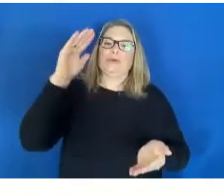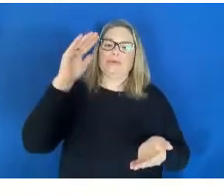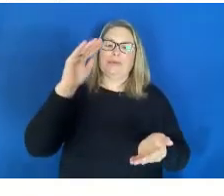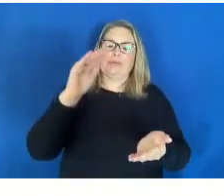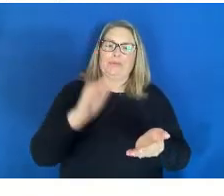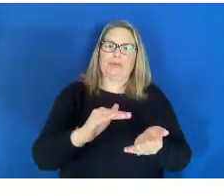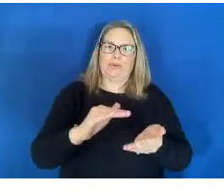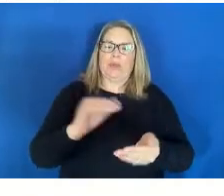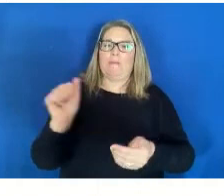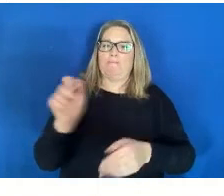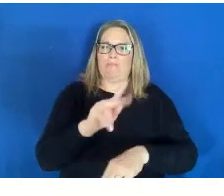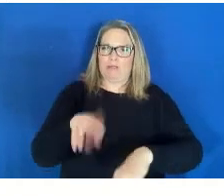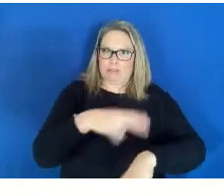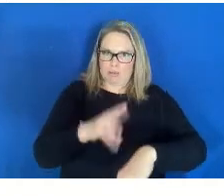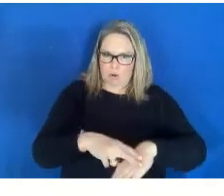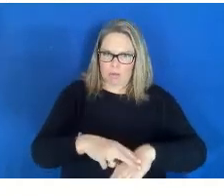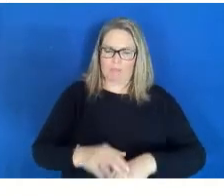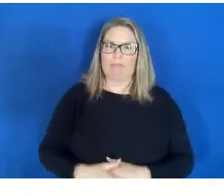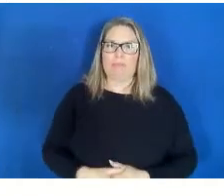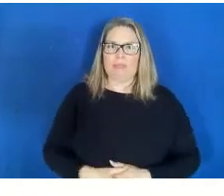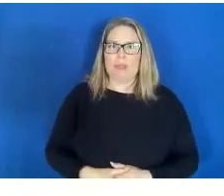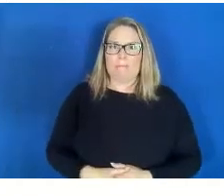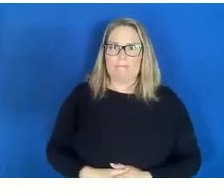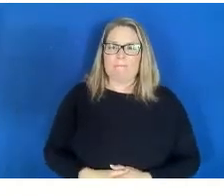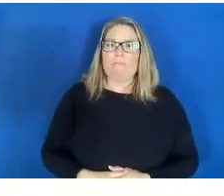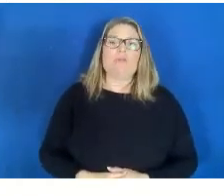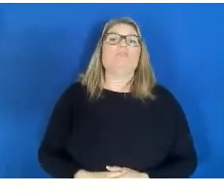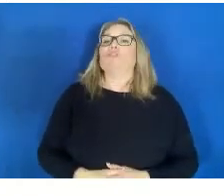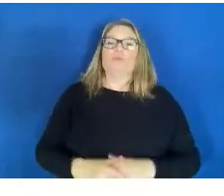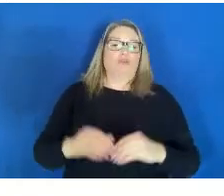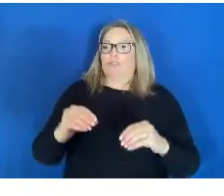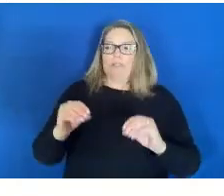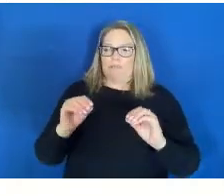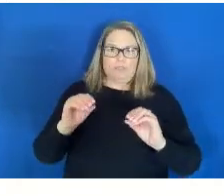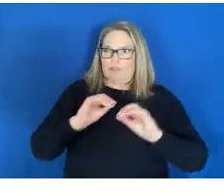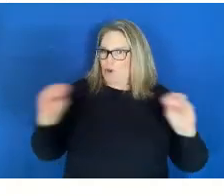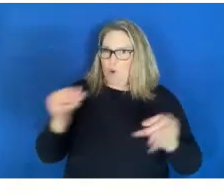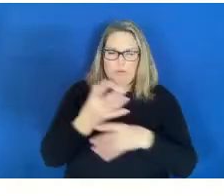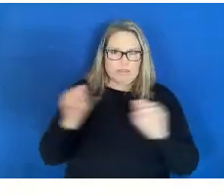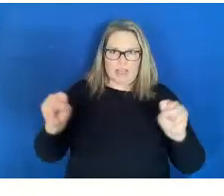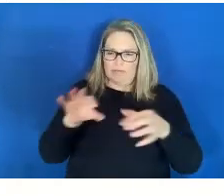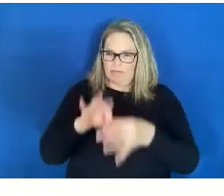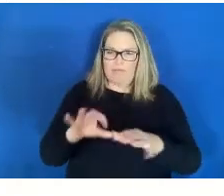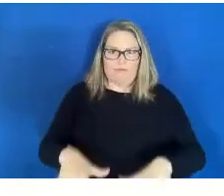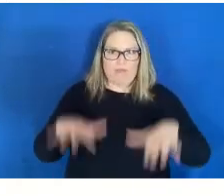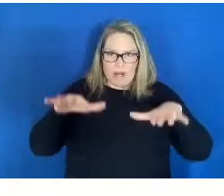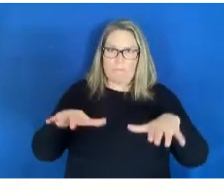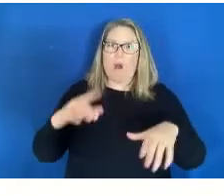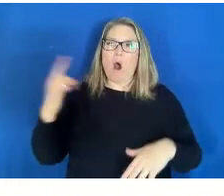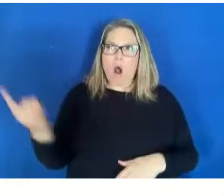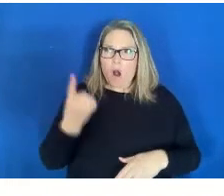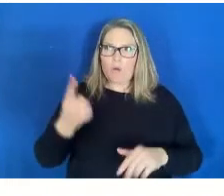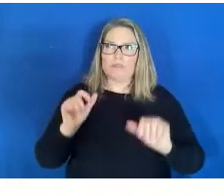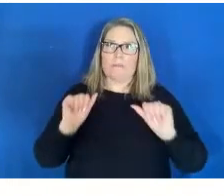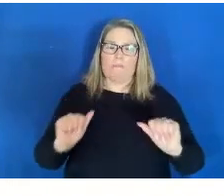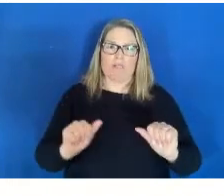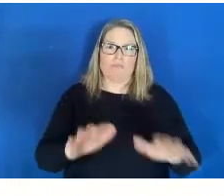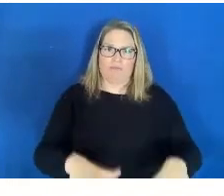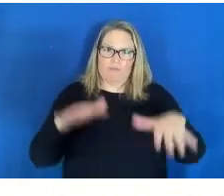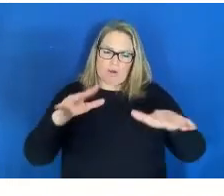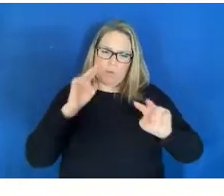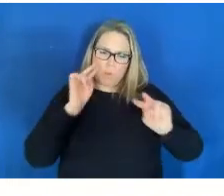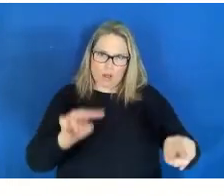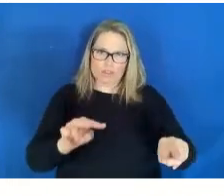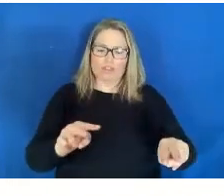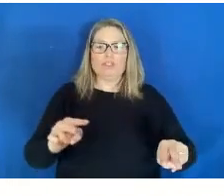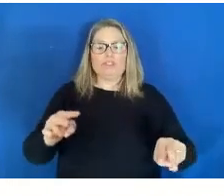No area near rivers is safe from flooding. There is always a potential risk, and we advise to be particularly cautious